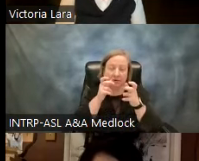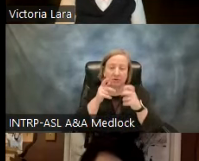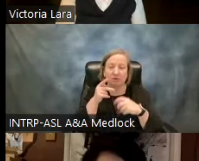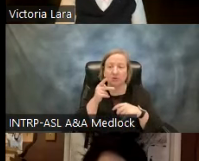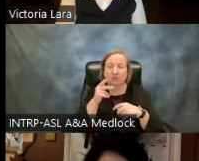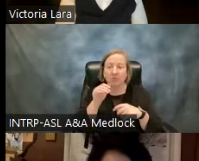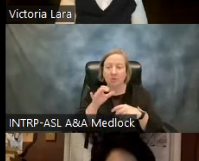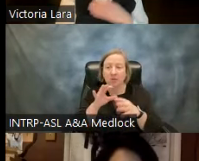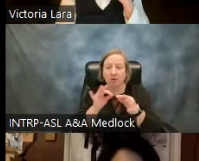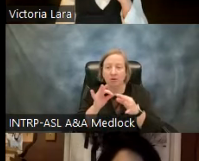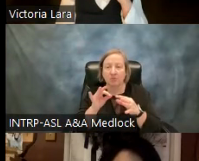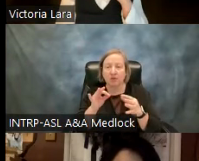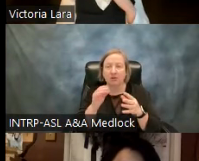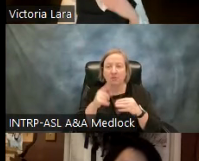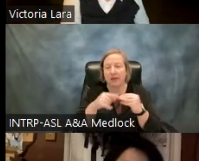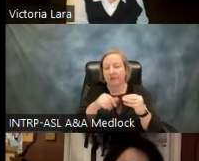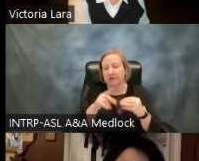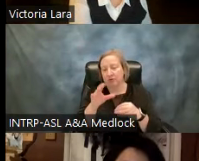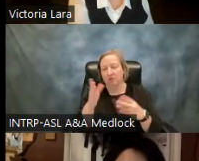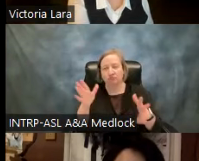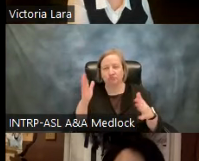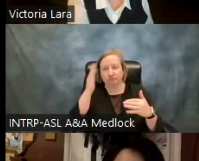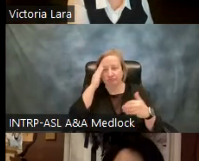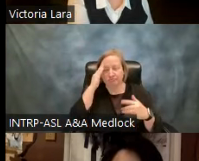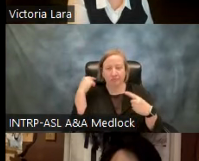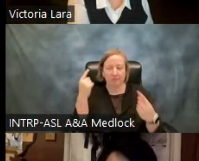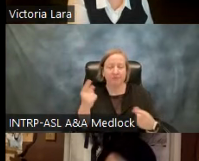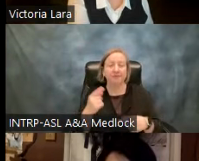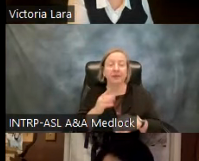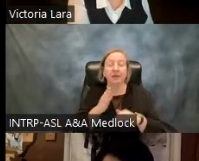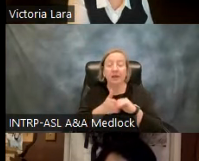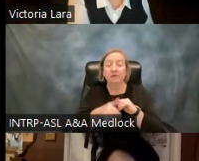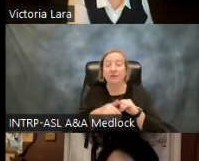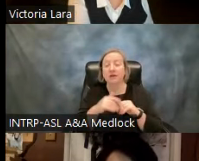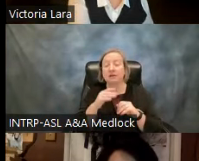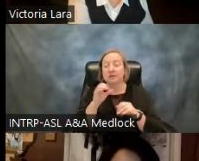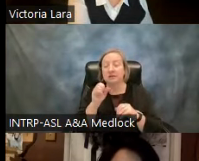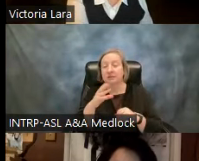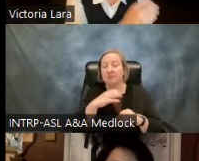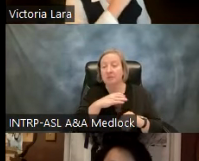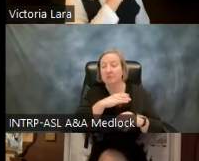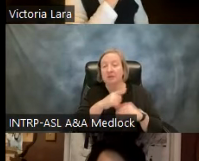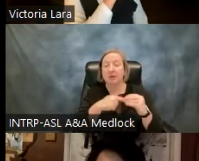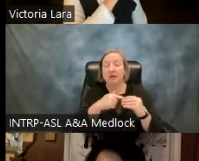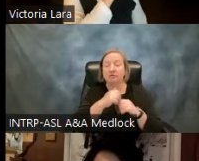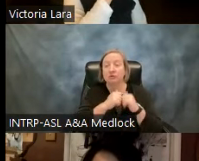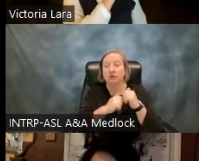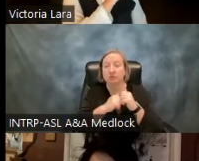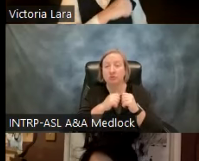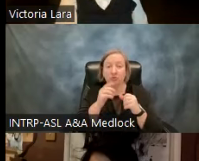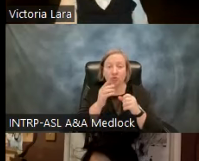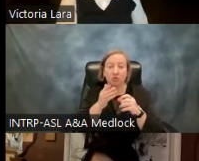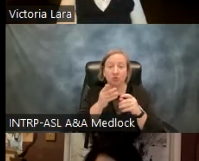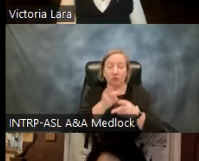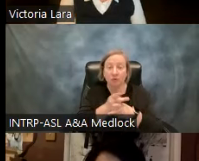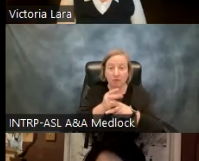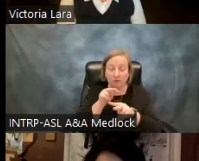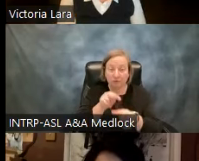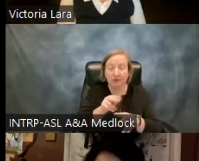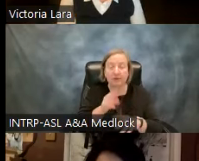well familiar with at this point. Following this, the Subcommittee on Structural Oversight will present the draft areas of agreement on